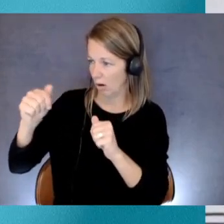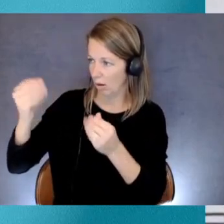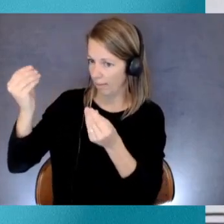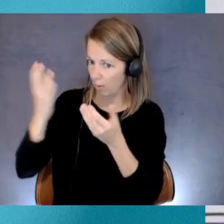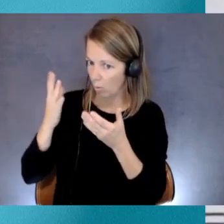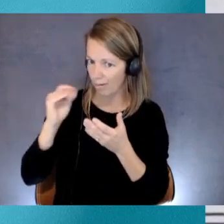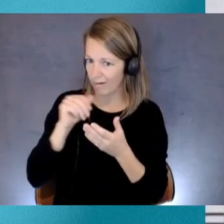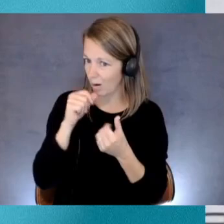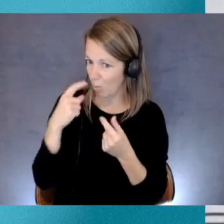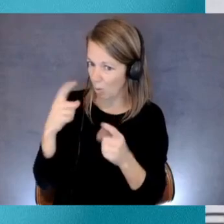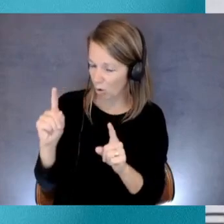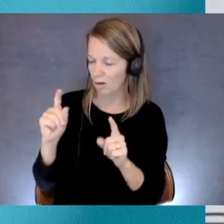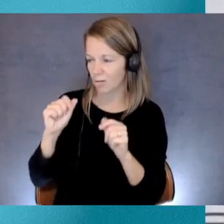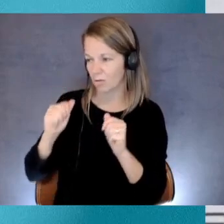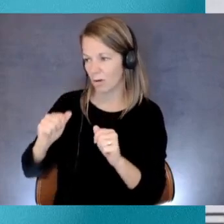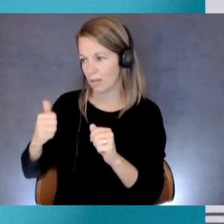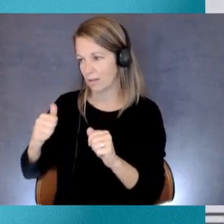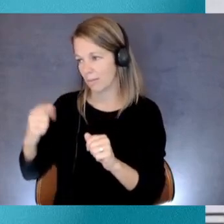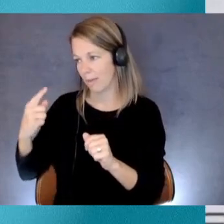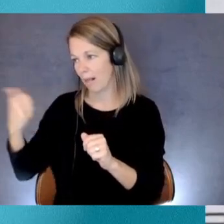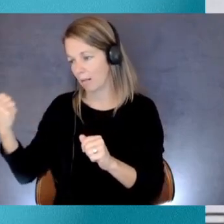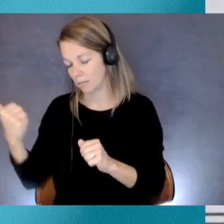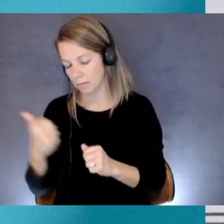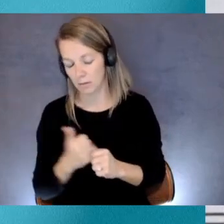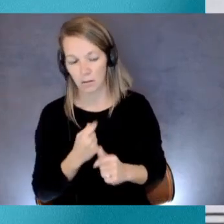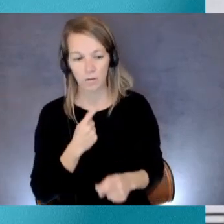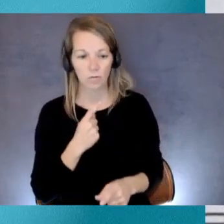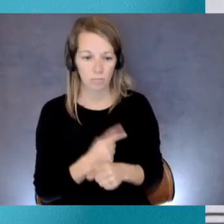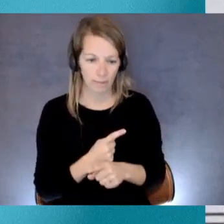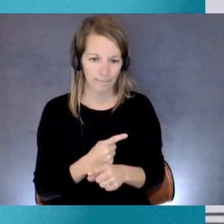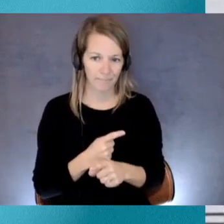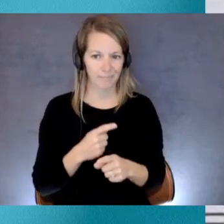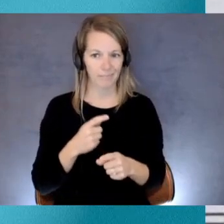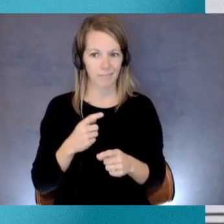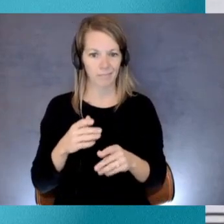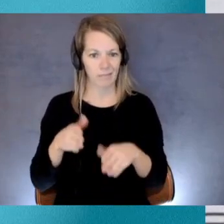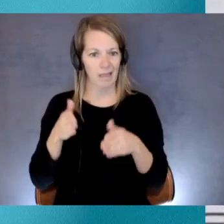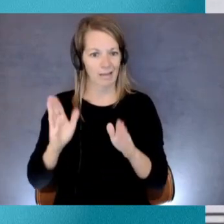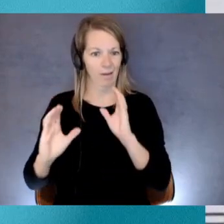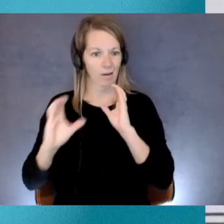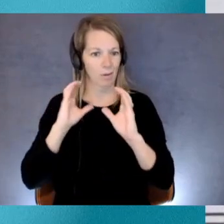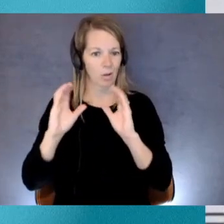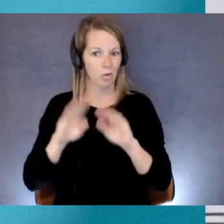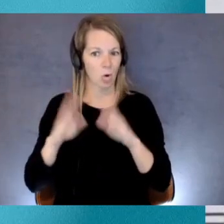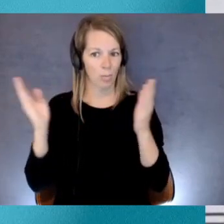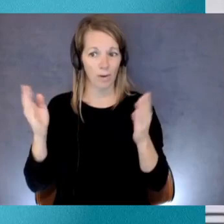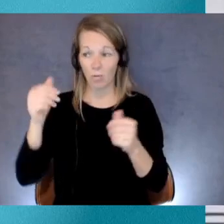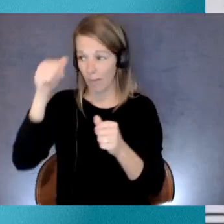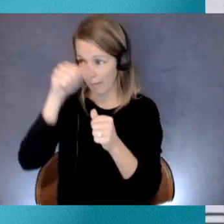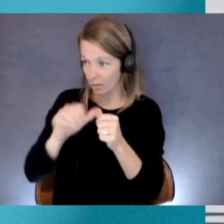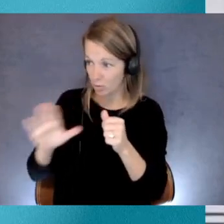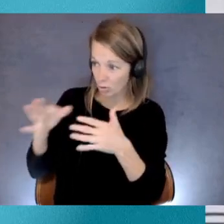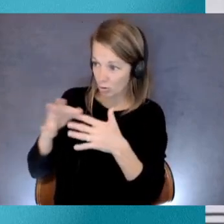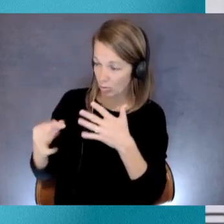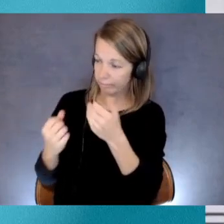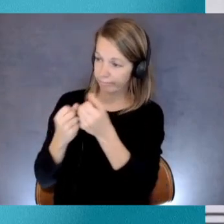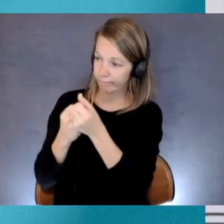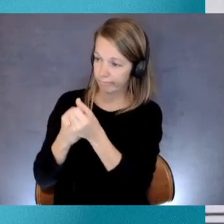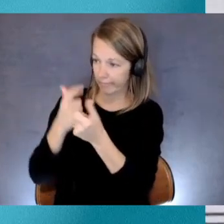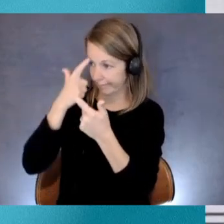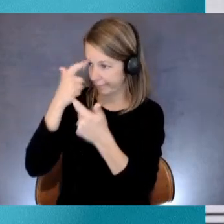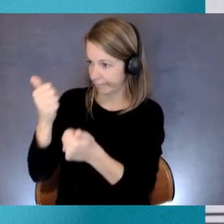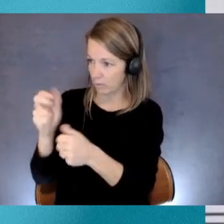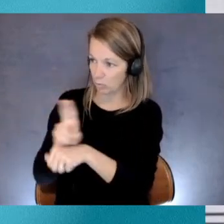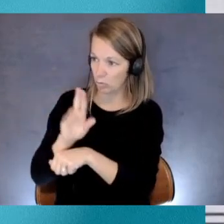not working, then we could try something else. Very good. So kind of leaving those lines of communication open. Remember, it's your choice and we're here for you, but feel free to use